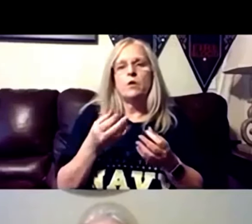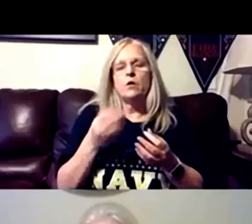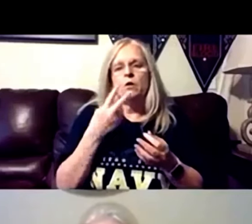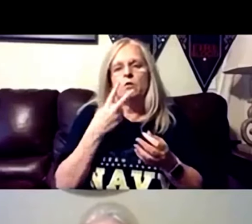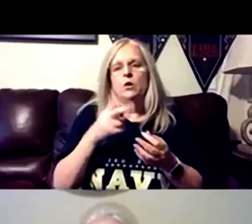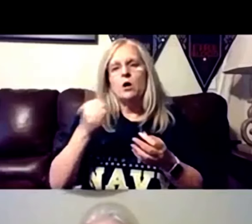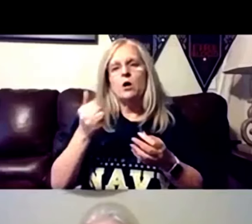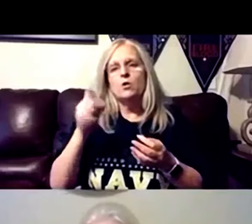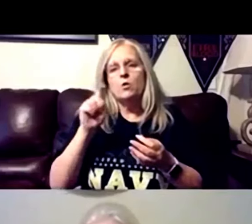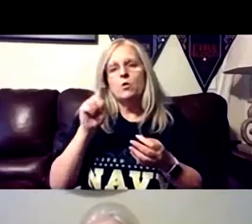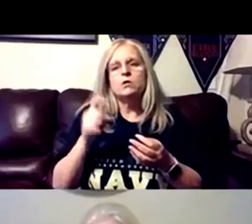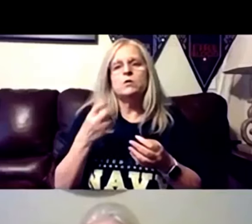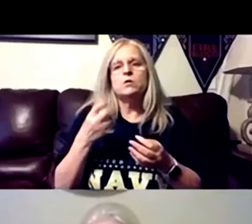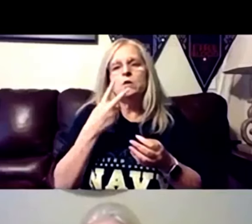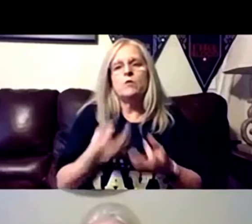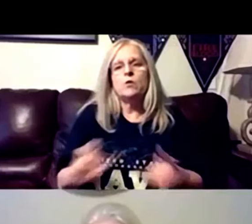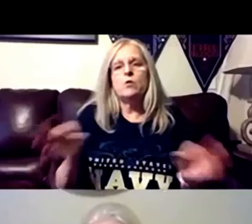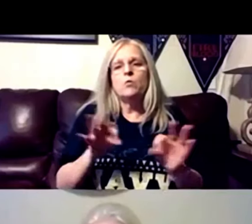on. Okay, mate?